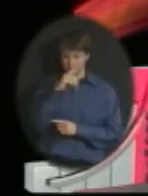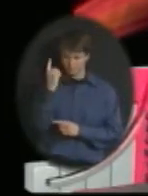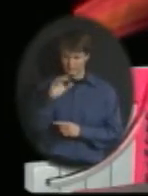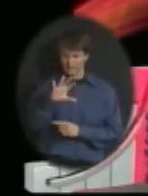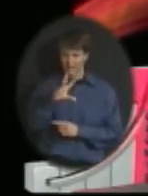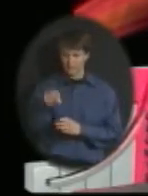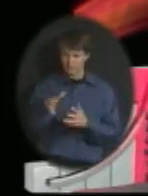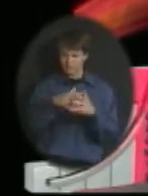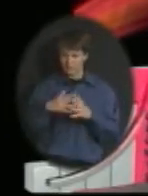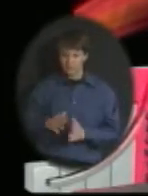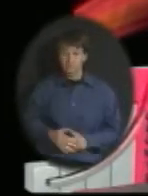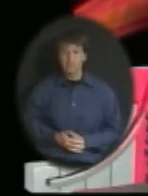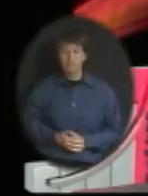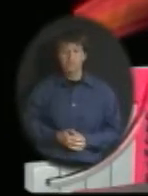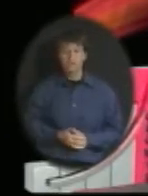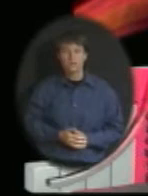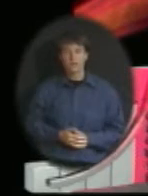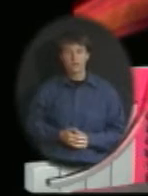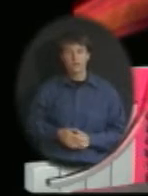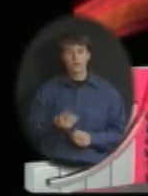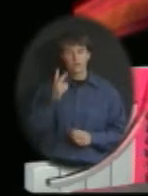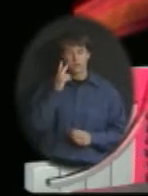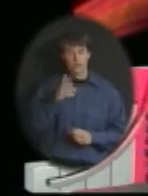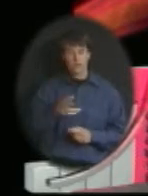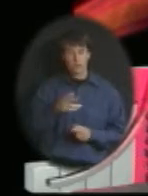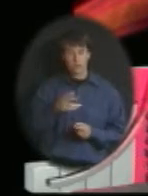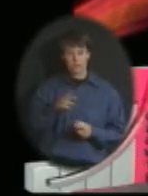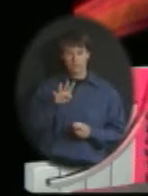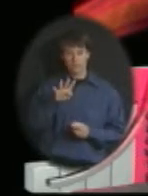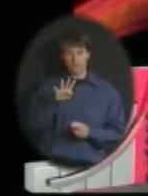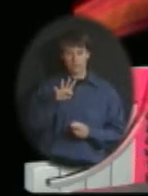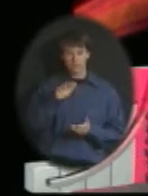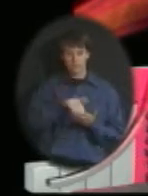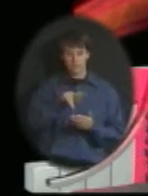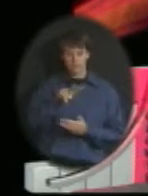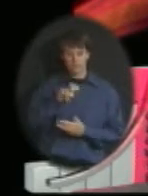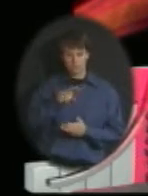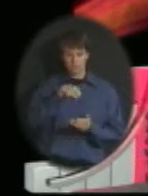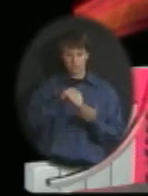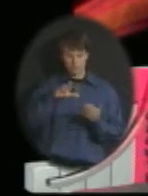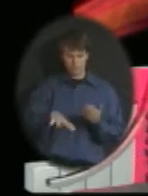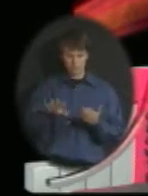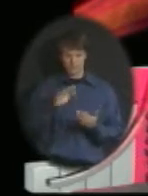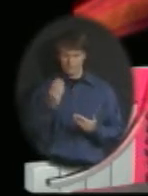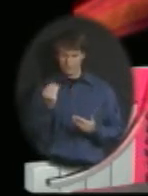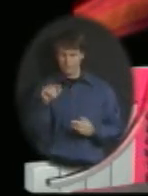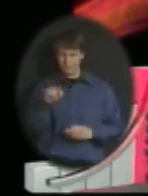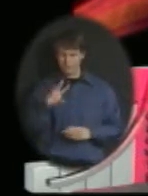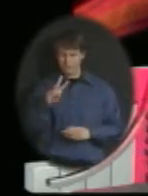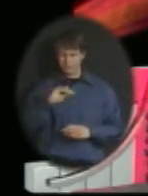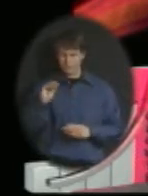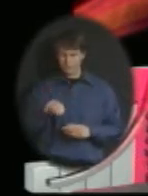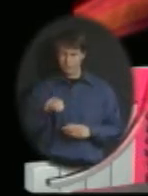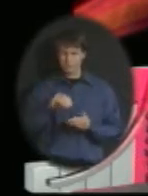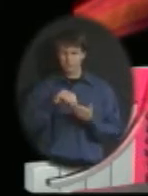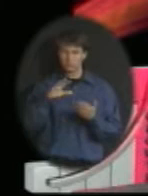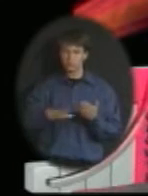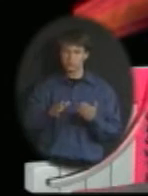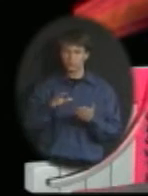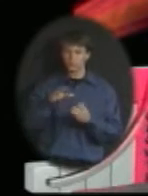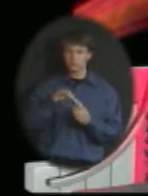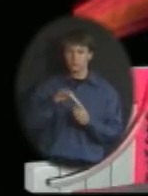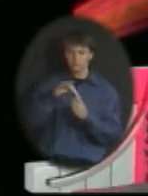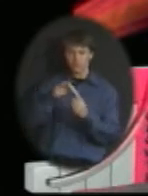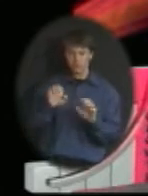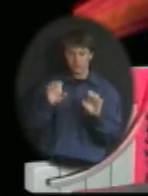Looking at our special ed makeup, we have about 4,200 students. About 14.6% of our enrollment are served through